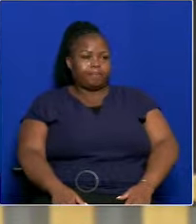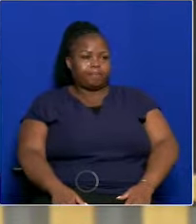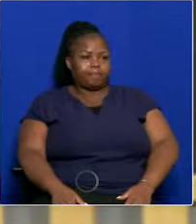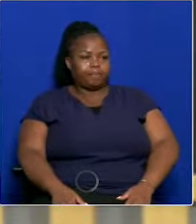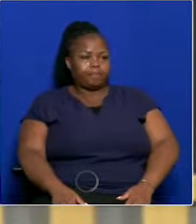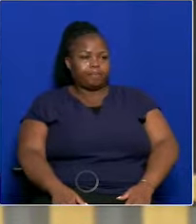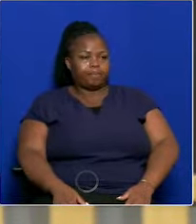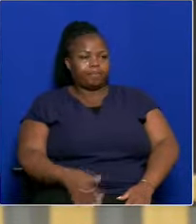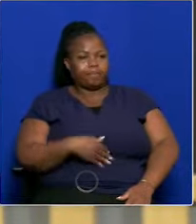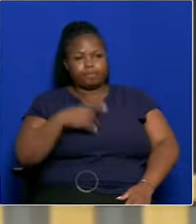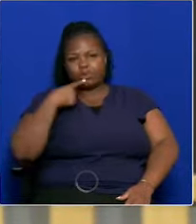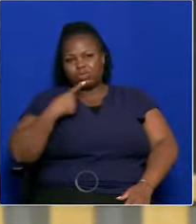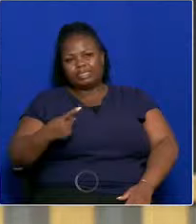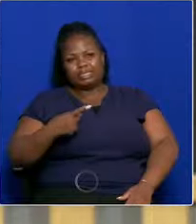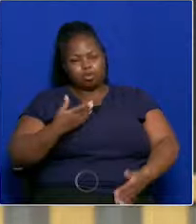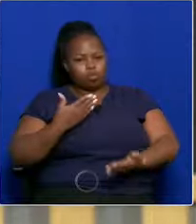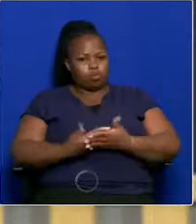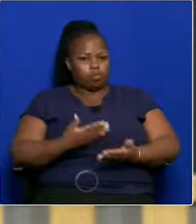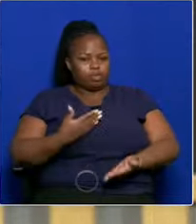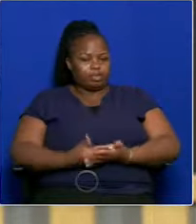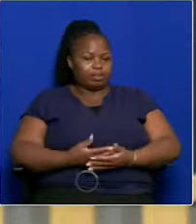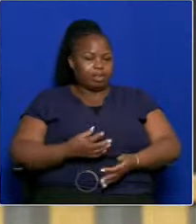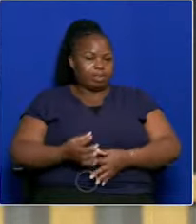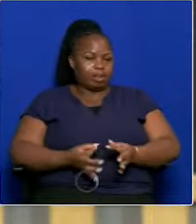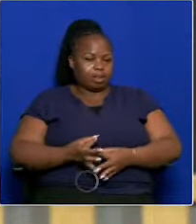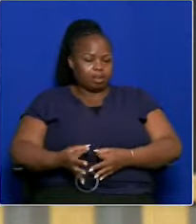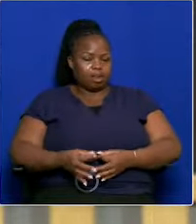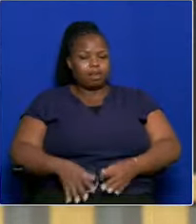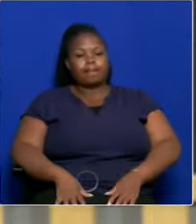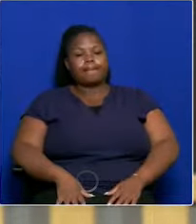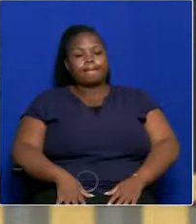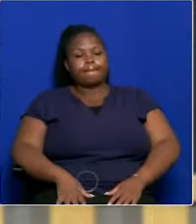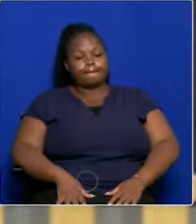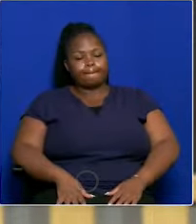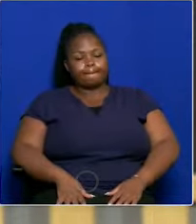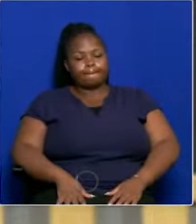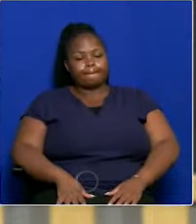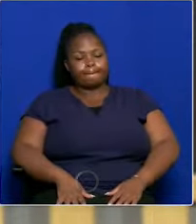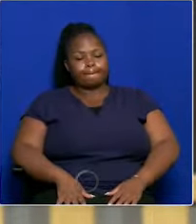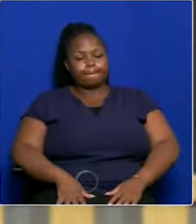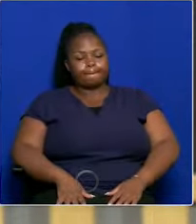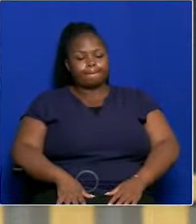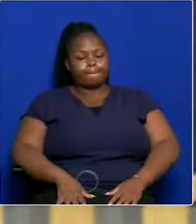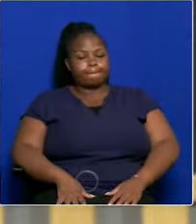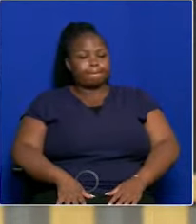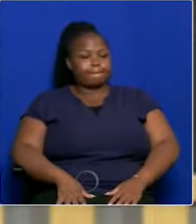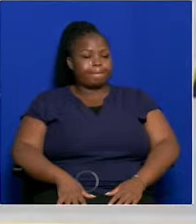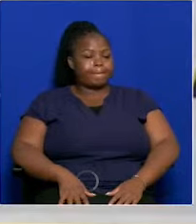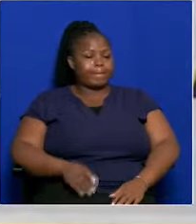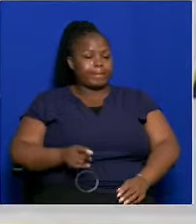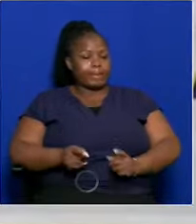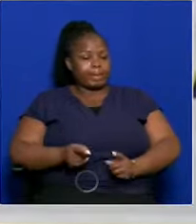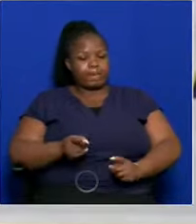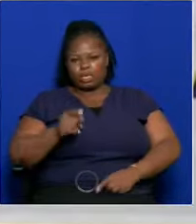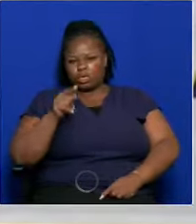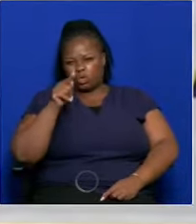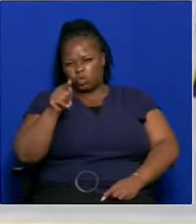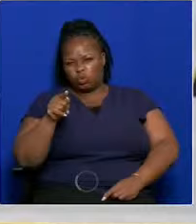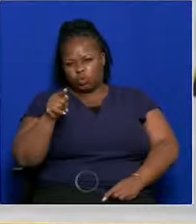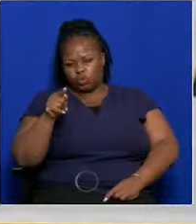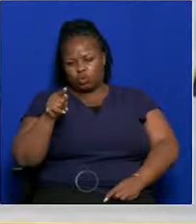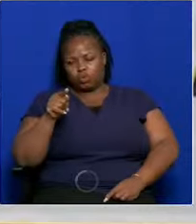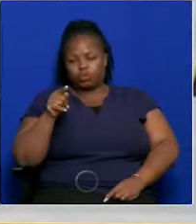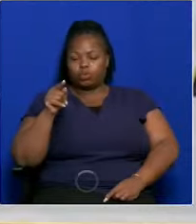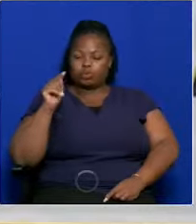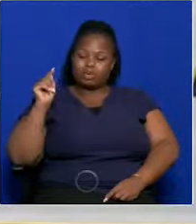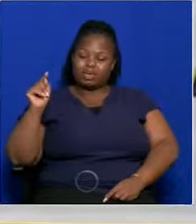possible explanation, that you, like Sergeant Nkosi, you were